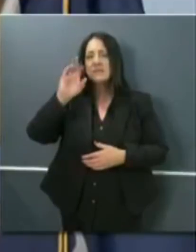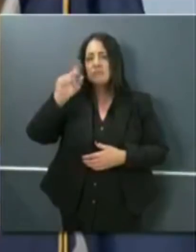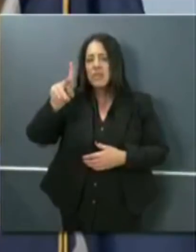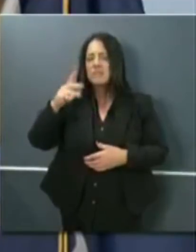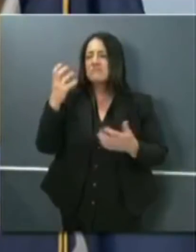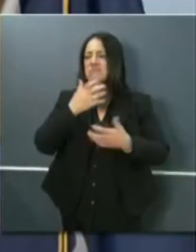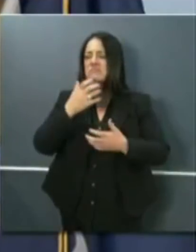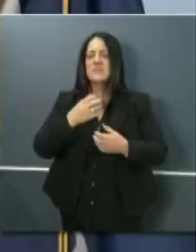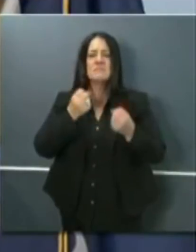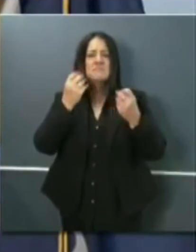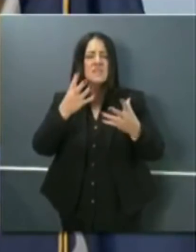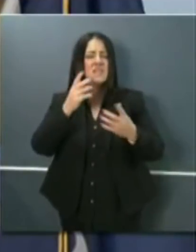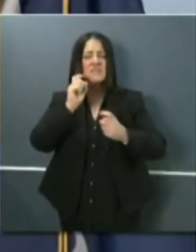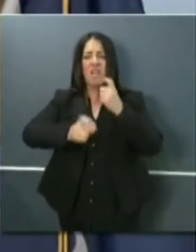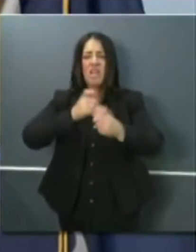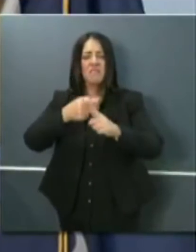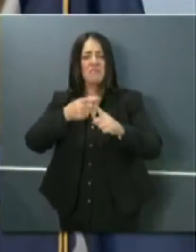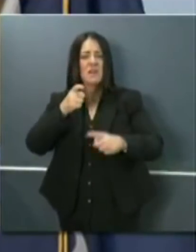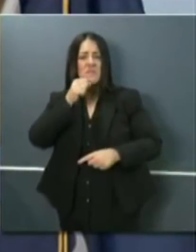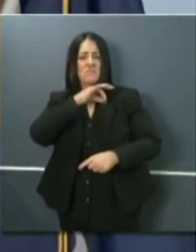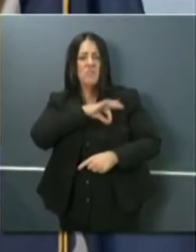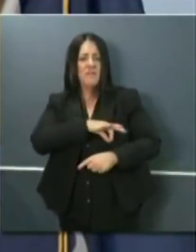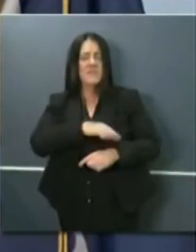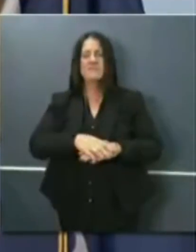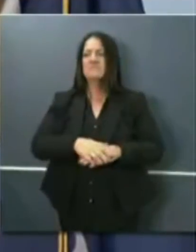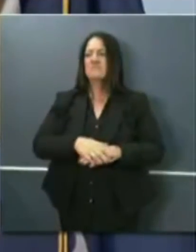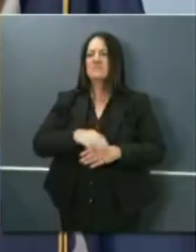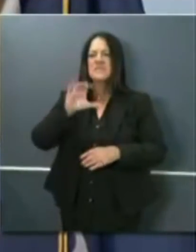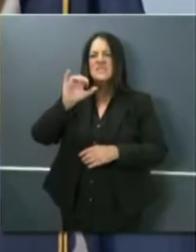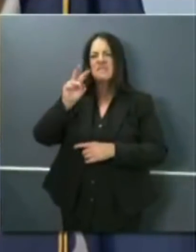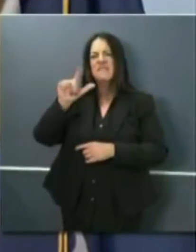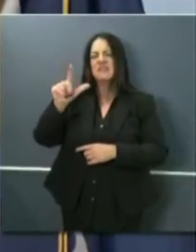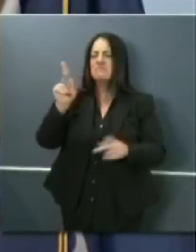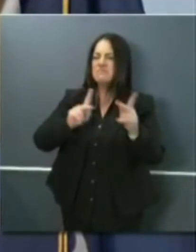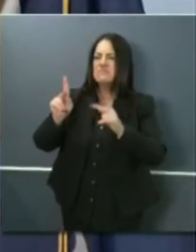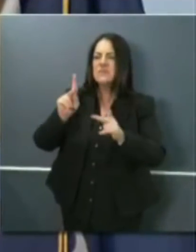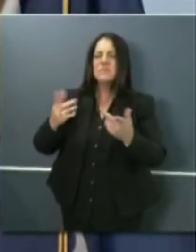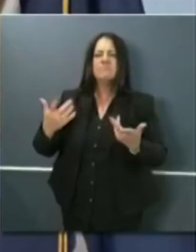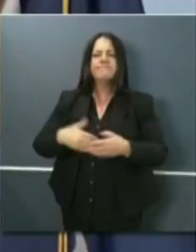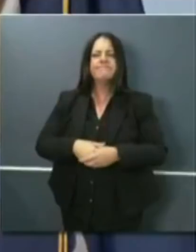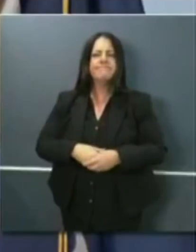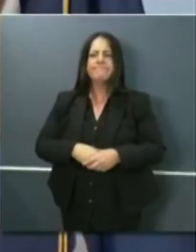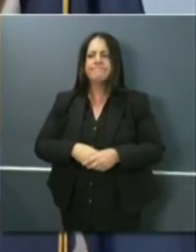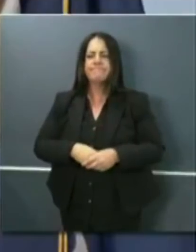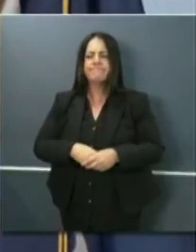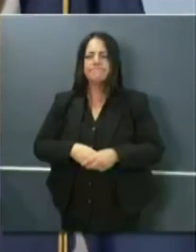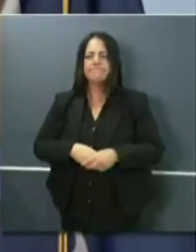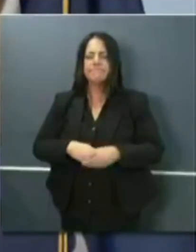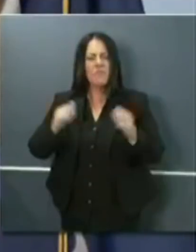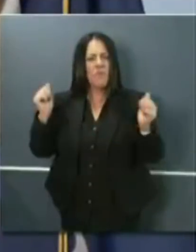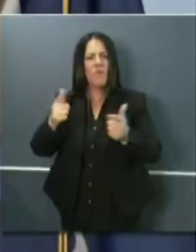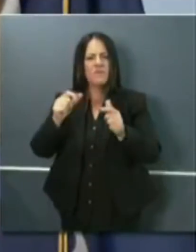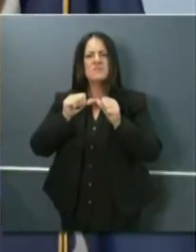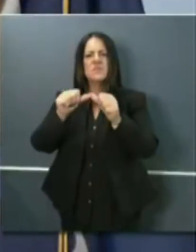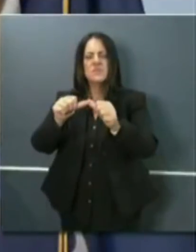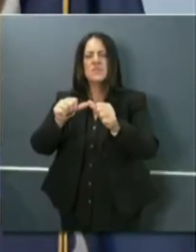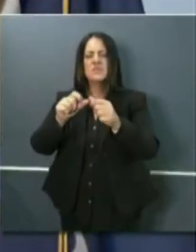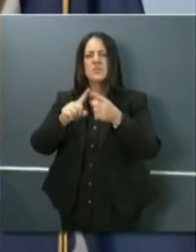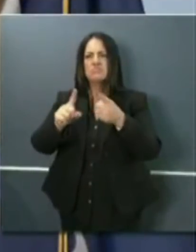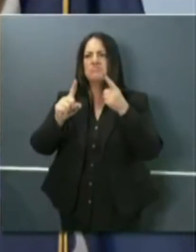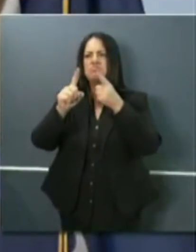contributions of nonprofits and civic-minded individuals, will continue to row in the same direction, continue to meet this